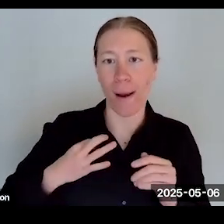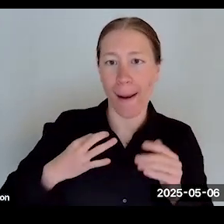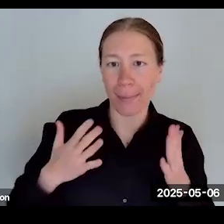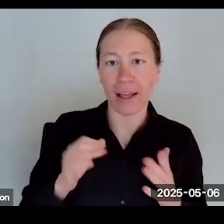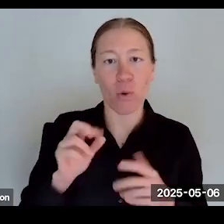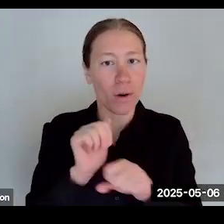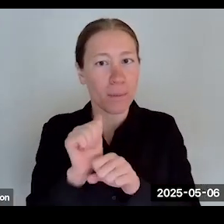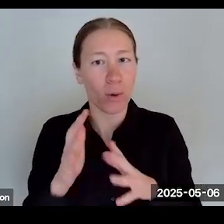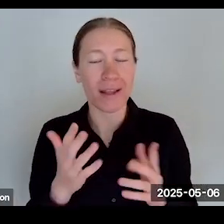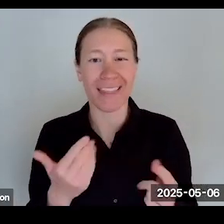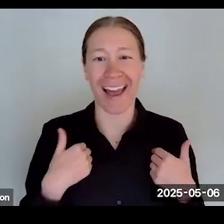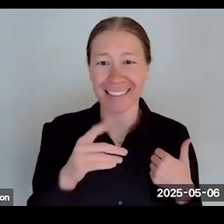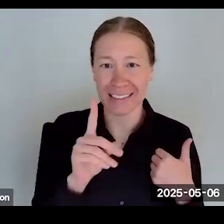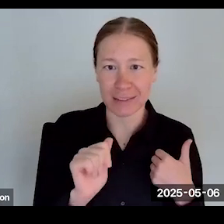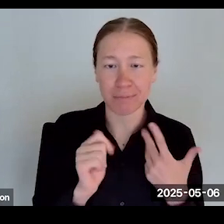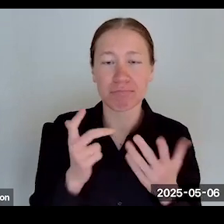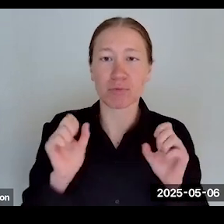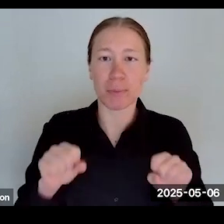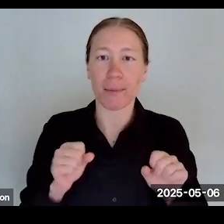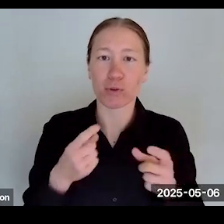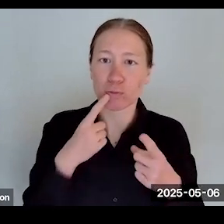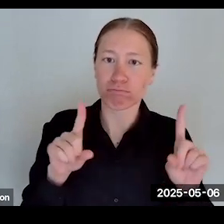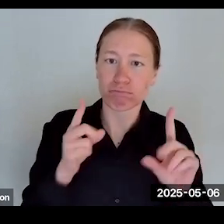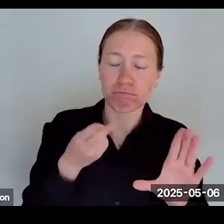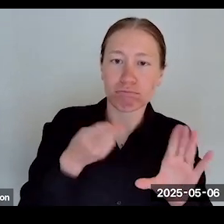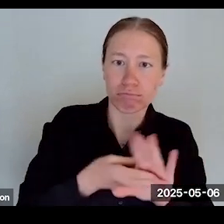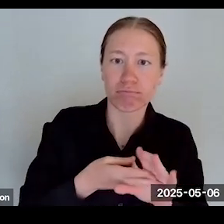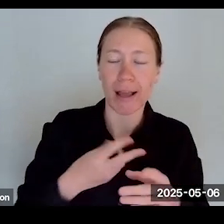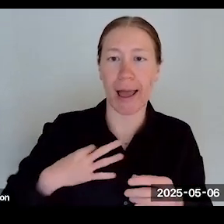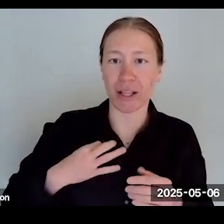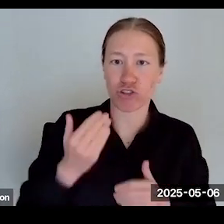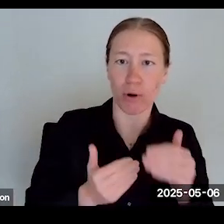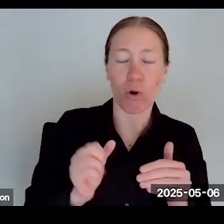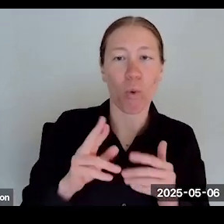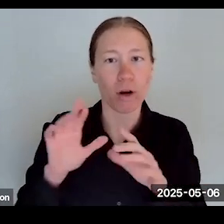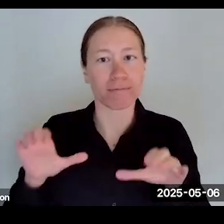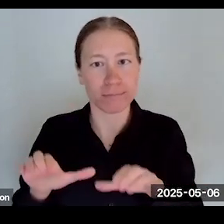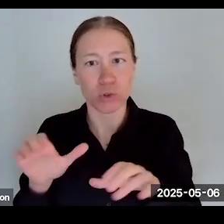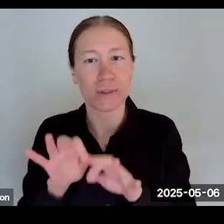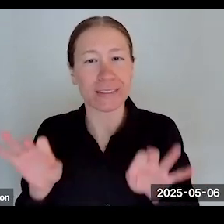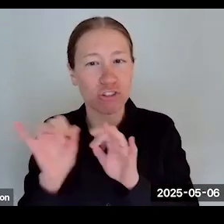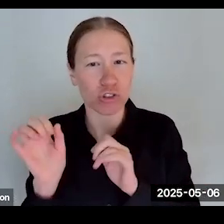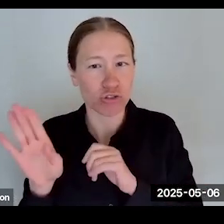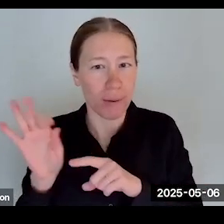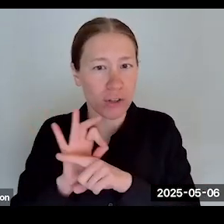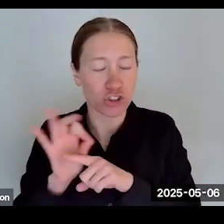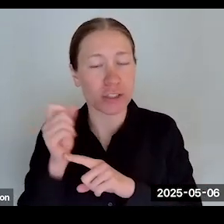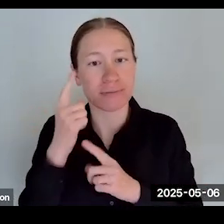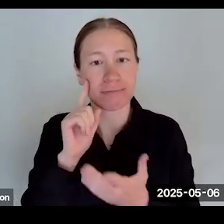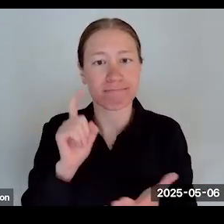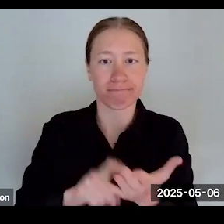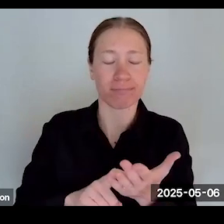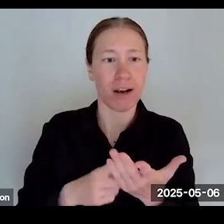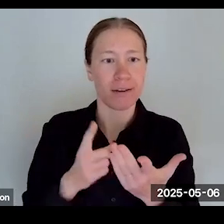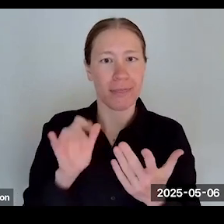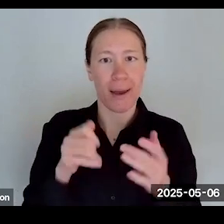with a disability to participate in the application process or to perform essential job functions to ensure that the individual has the